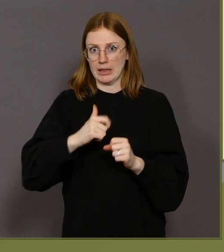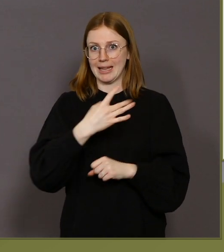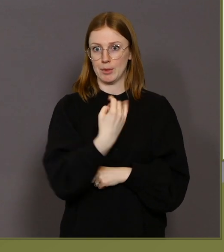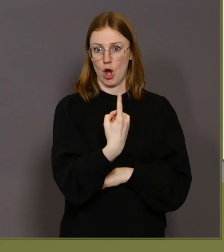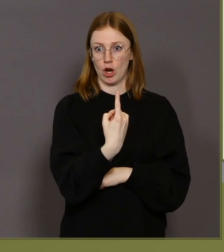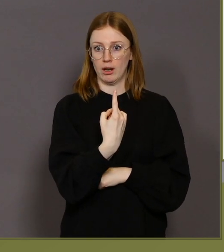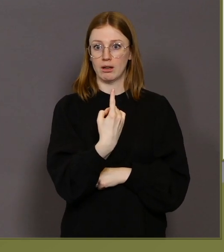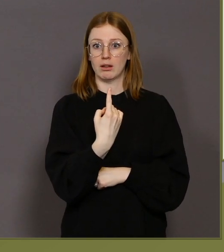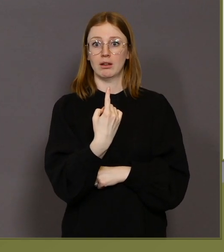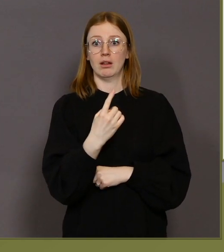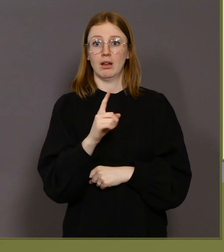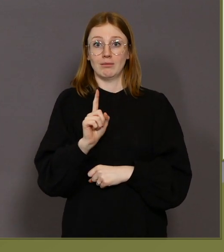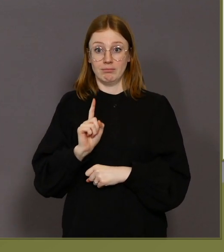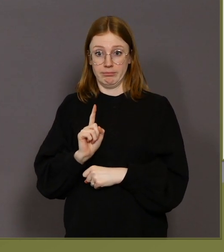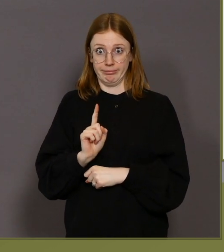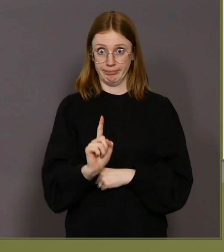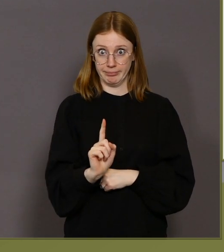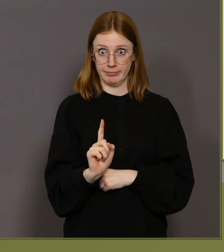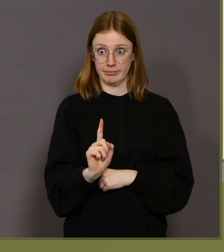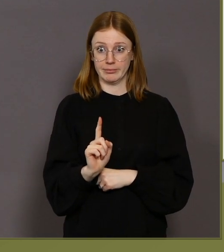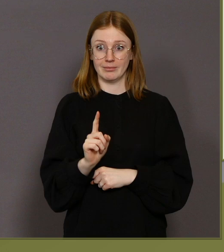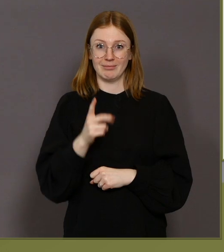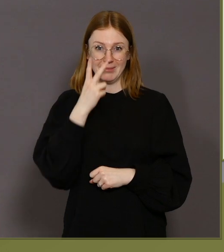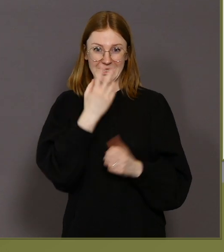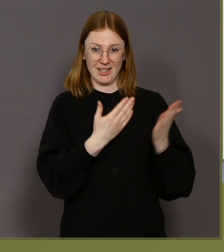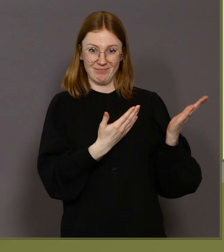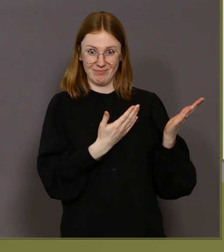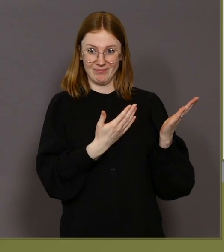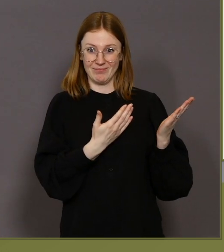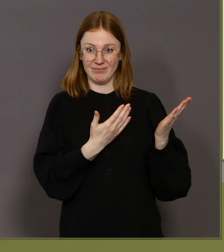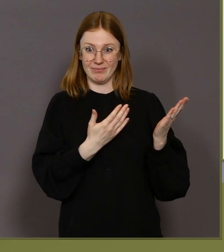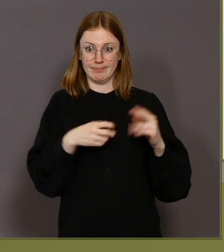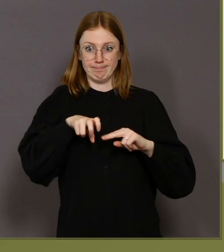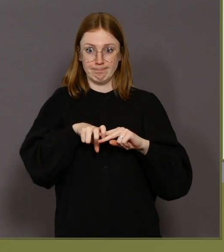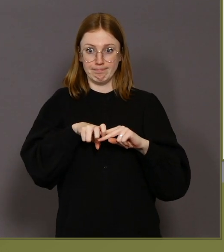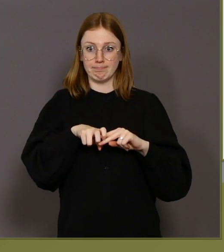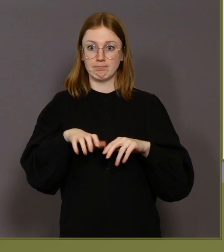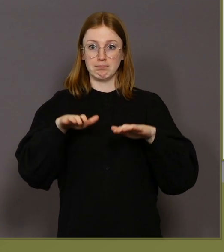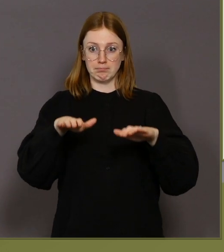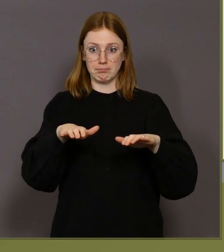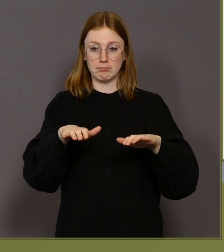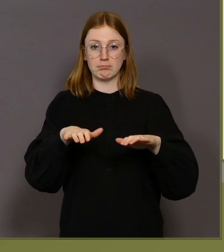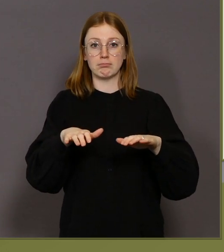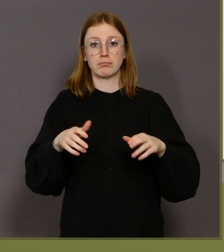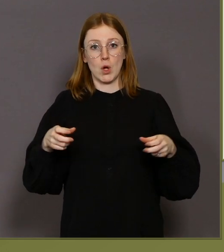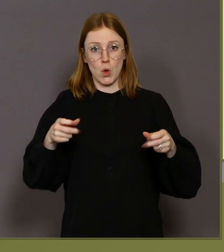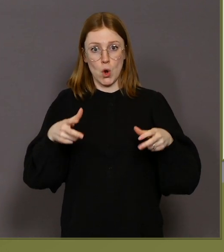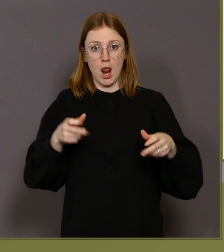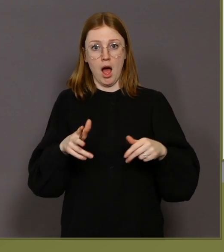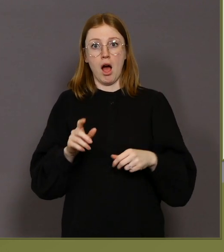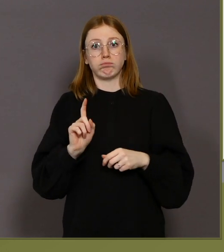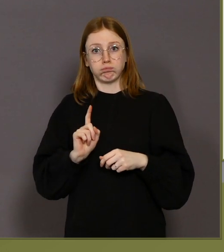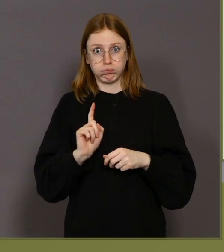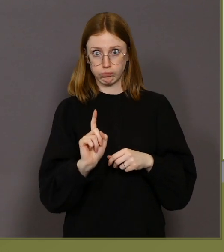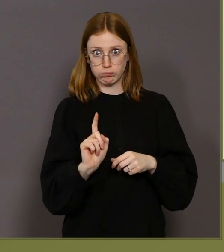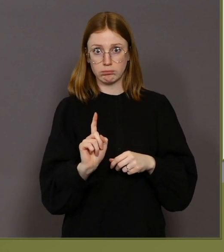forward approach, and that's the left picture where somebody needs to just drive up to the self-service